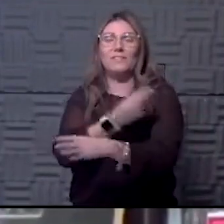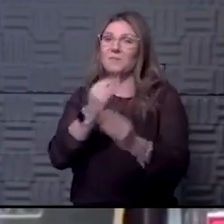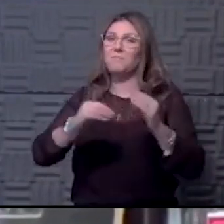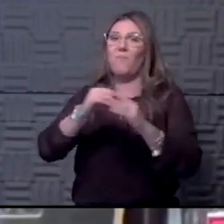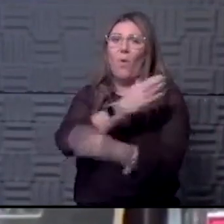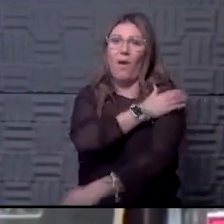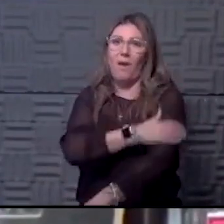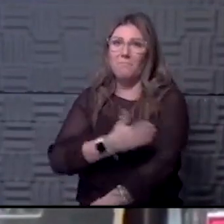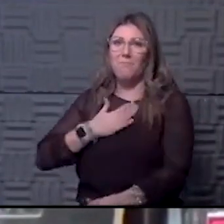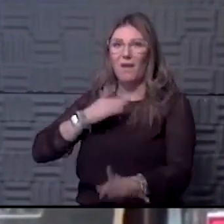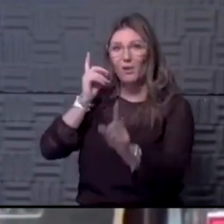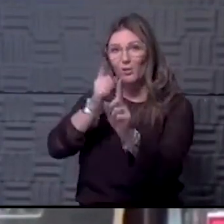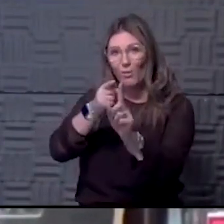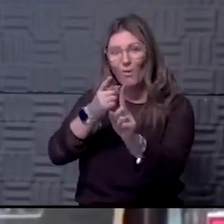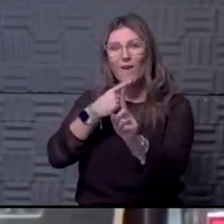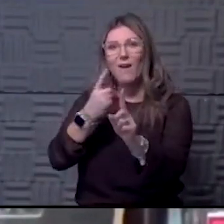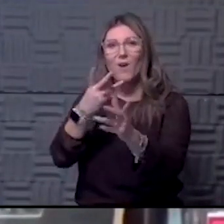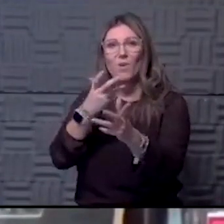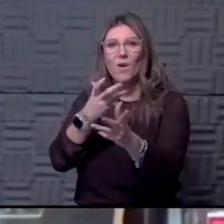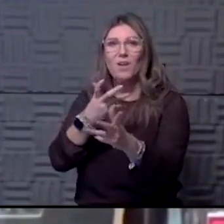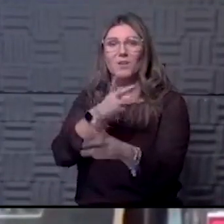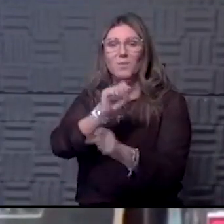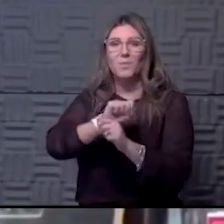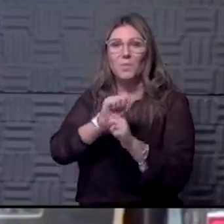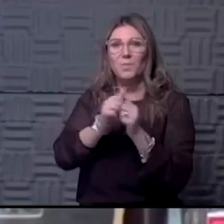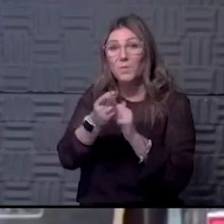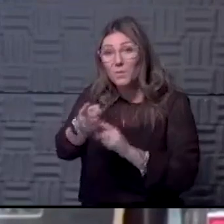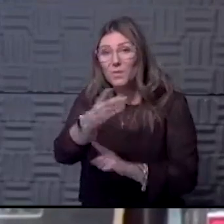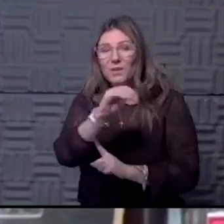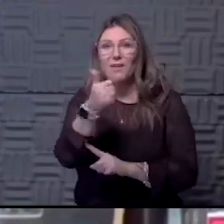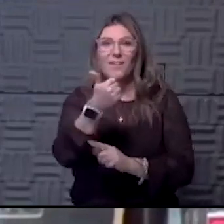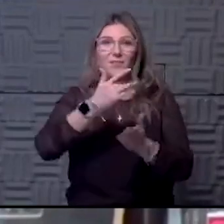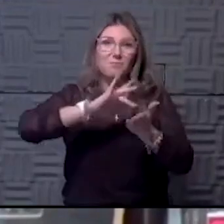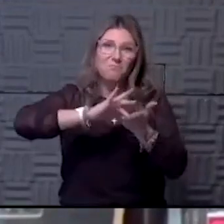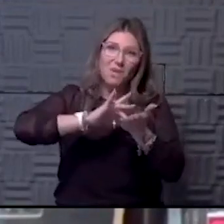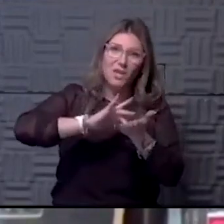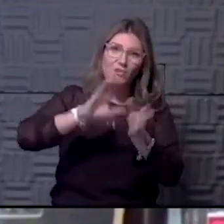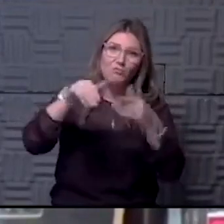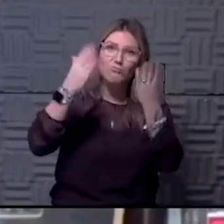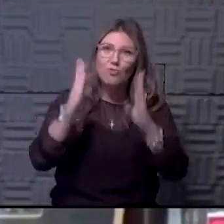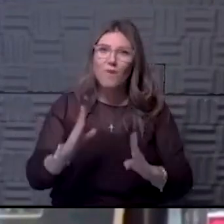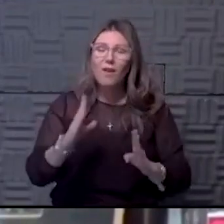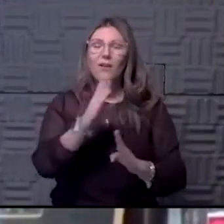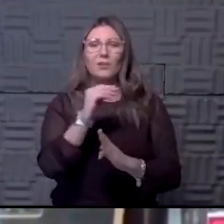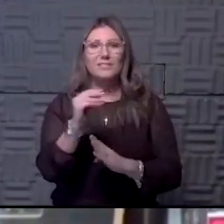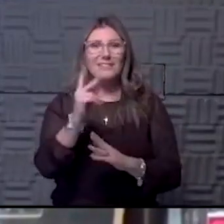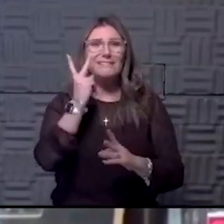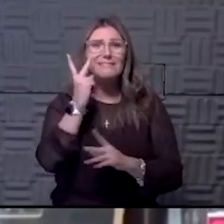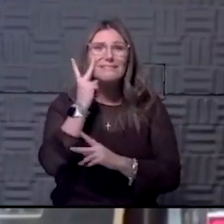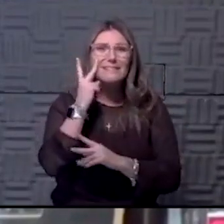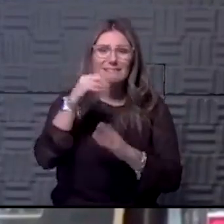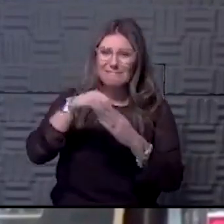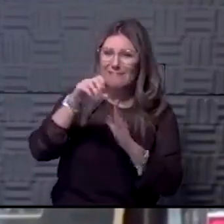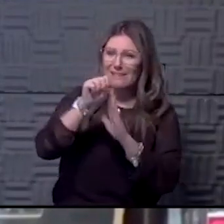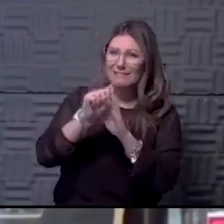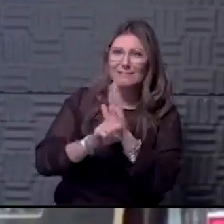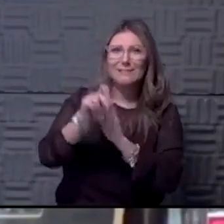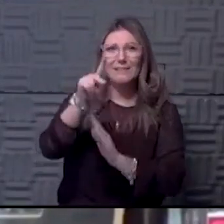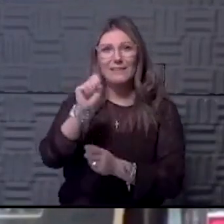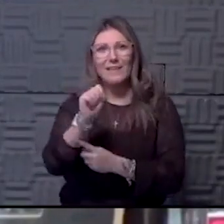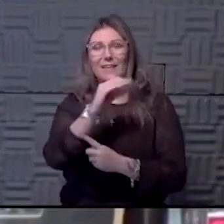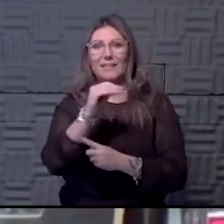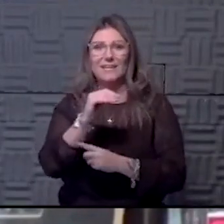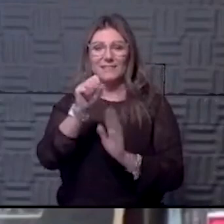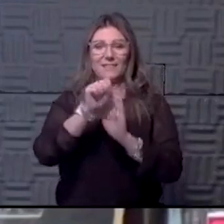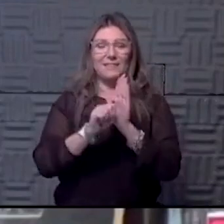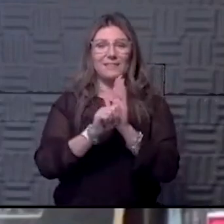goal, and want to work with you and the other medical providers, but the people of Kansas to see that occurs, including our state officials.